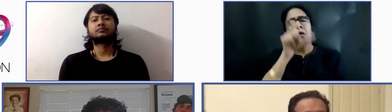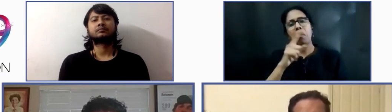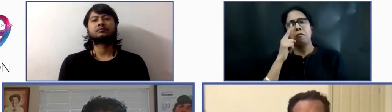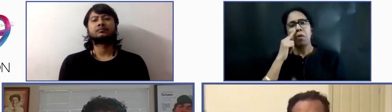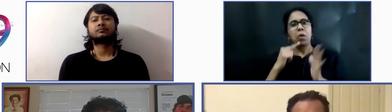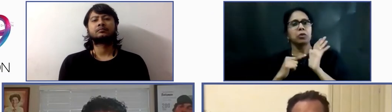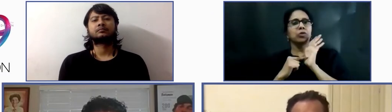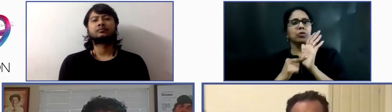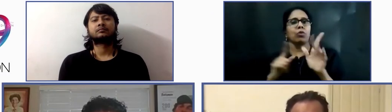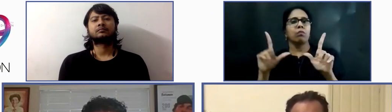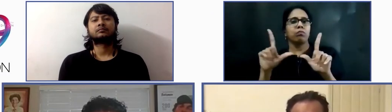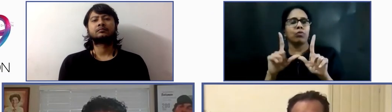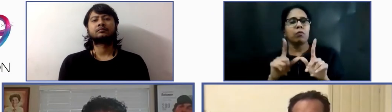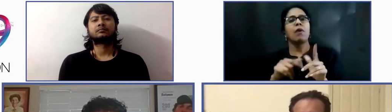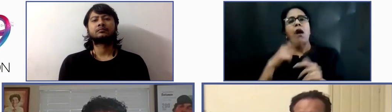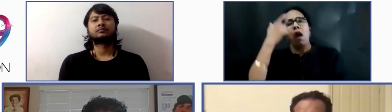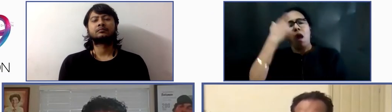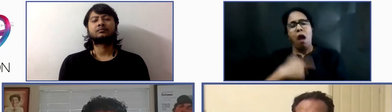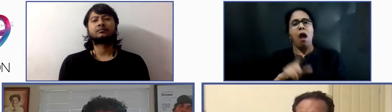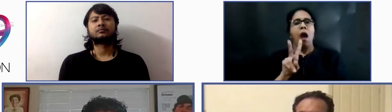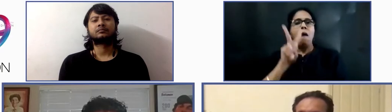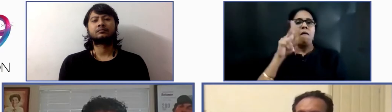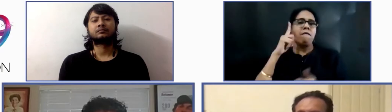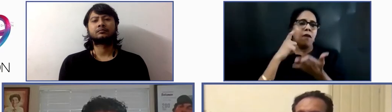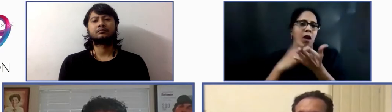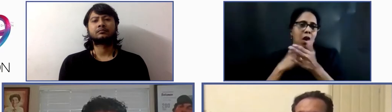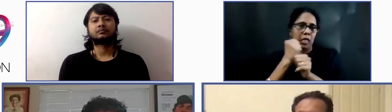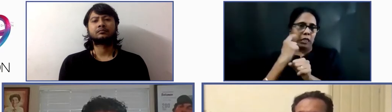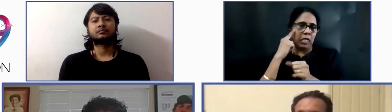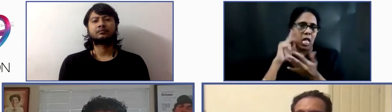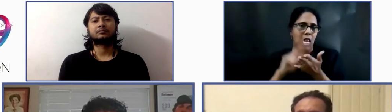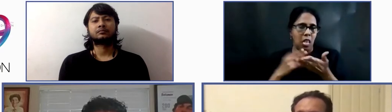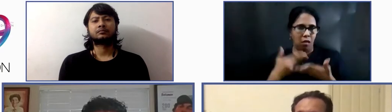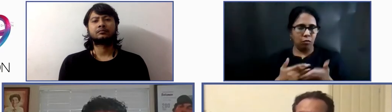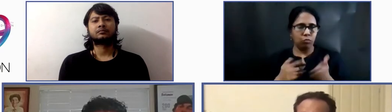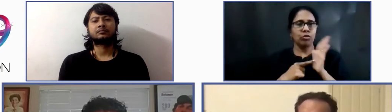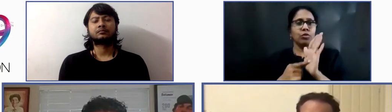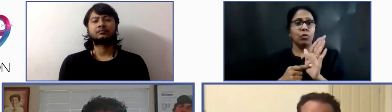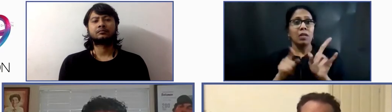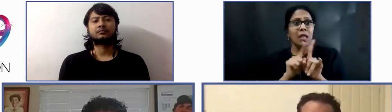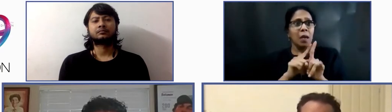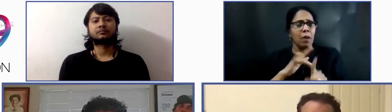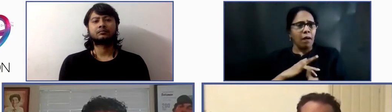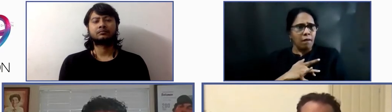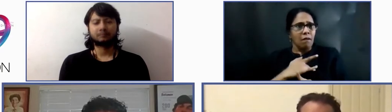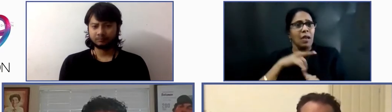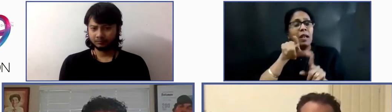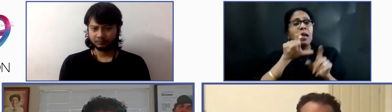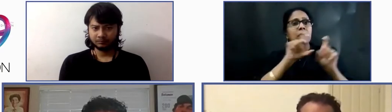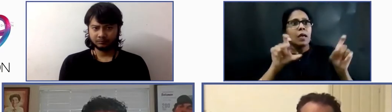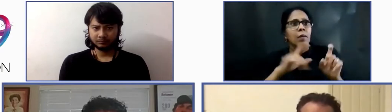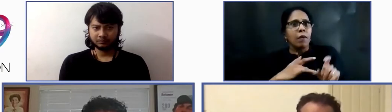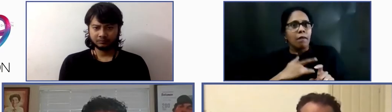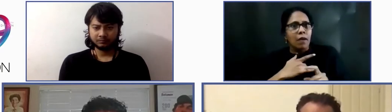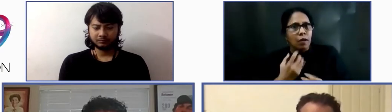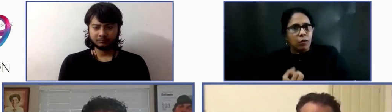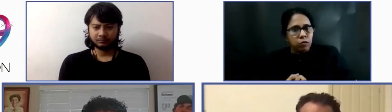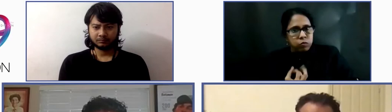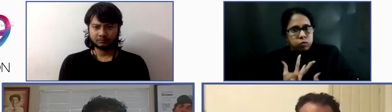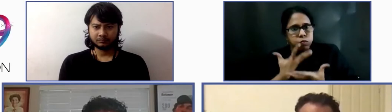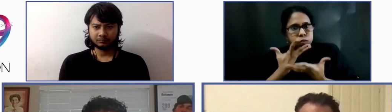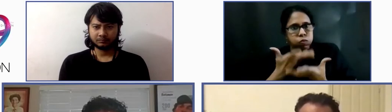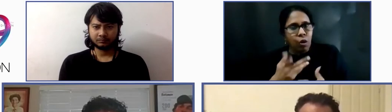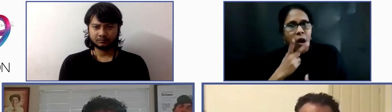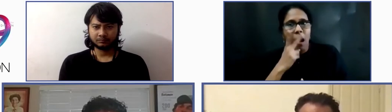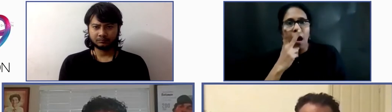oh, I am Cate Blanchett? No. They recognized in themselves the fundamental subtextual emotions that were flowing through the